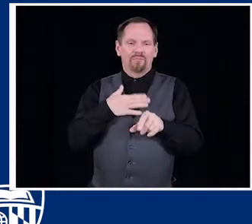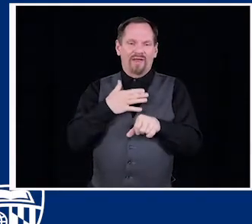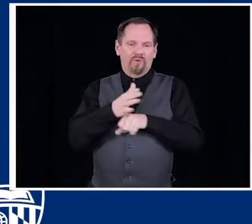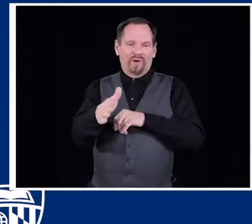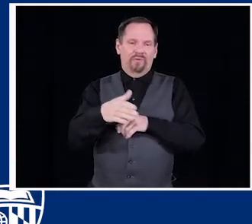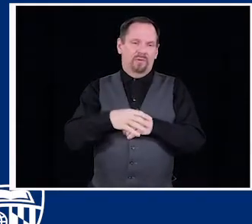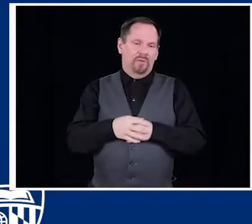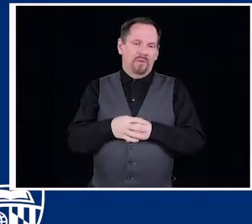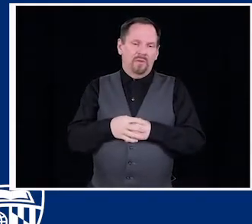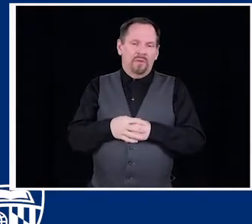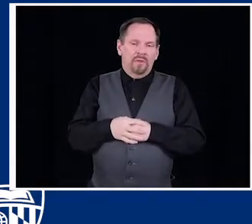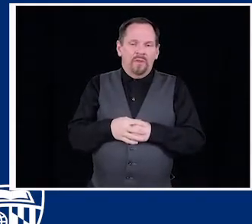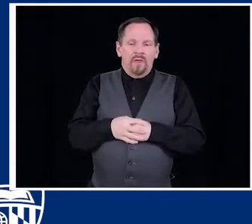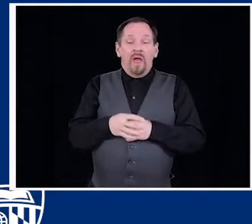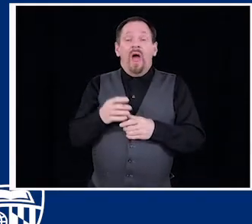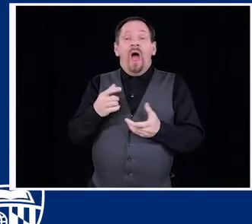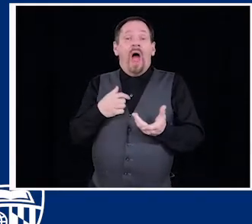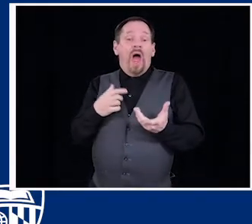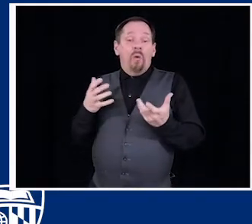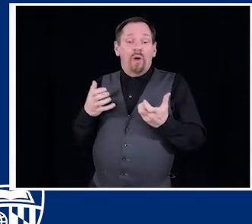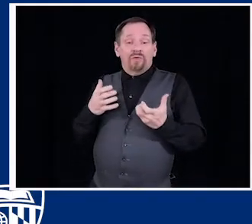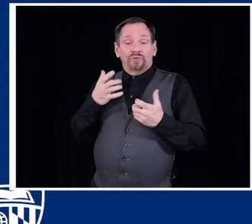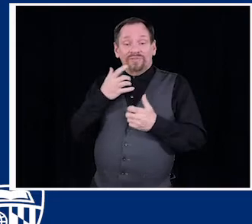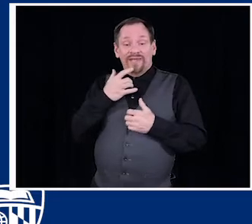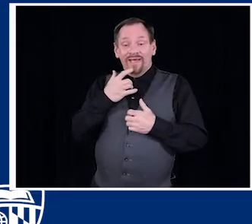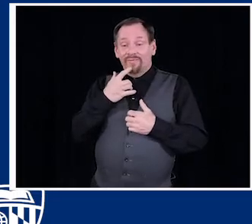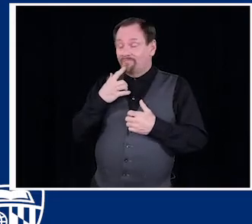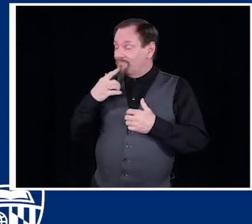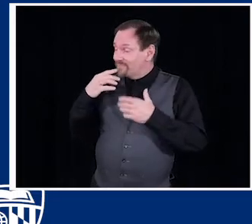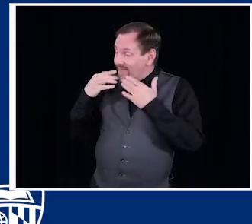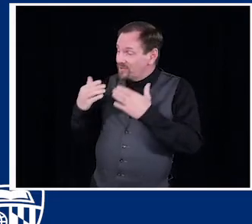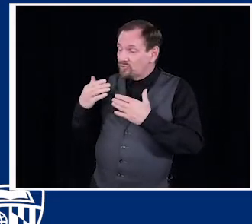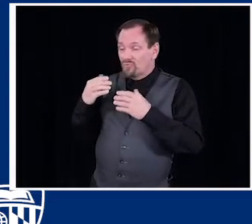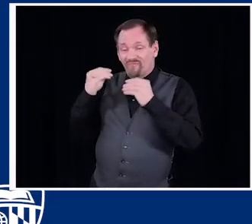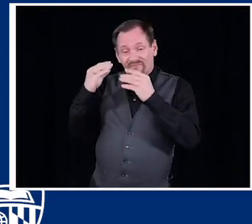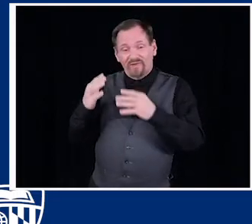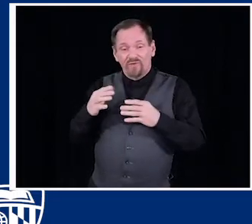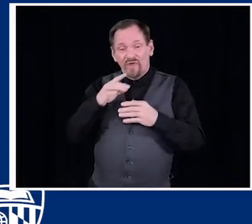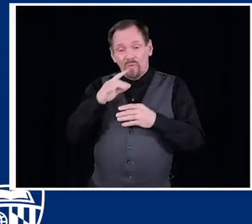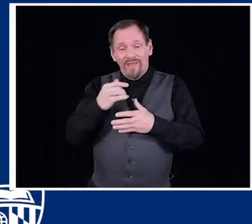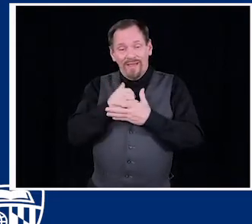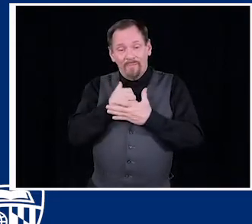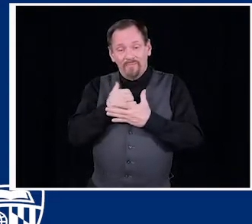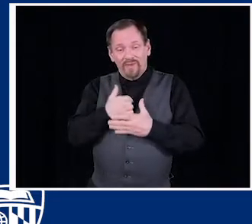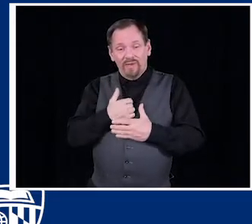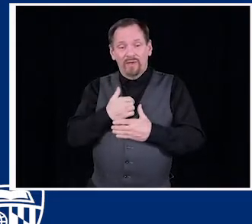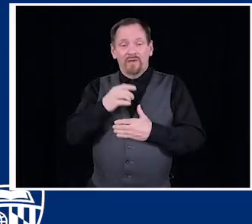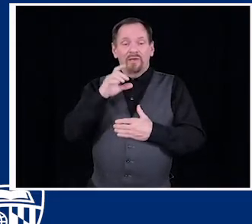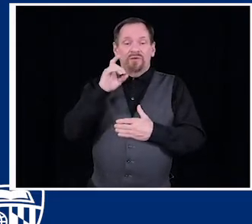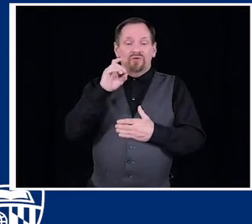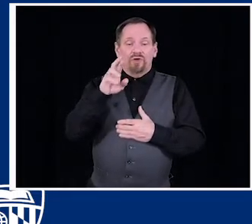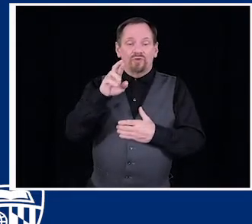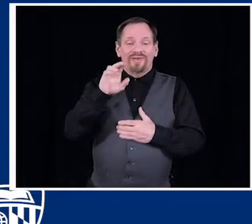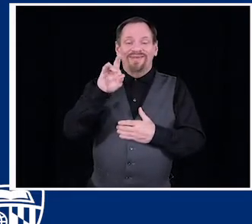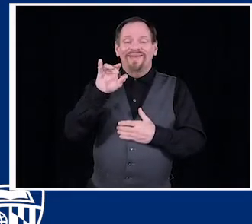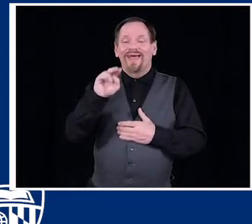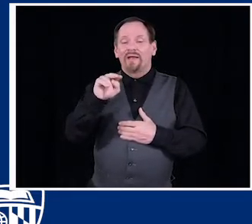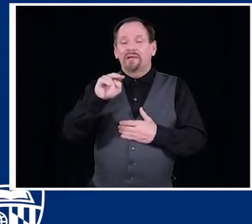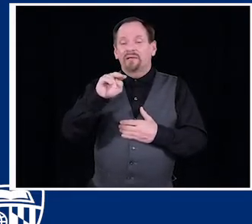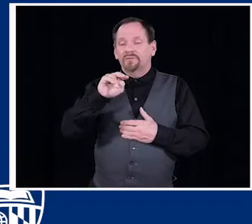my career. I'd like to make mention of a professor who has had significant influence in my success in the program, Dr. Dan